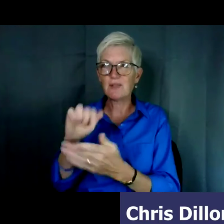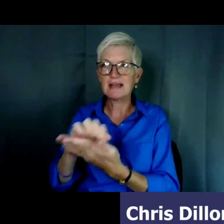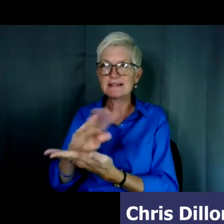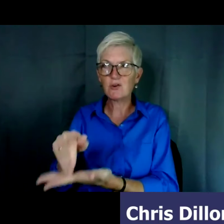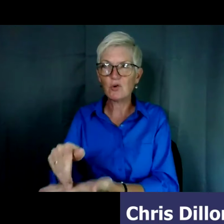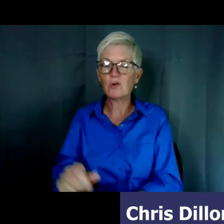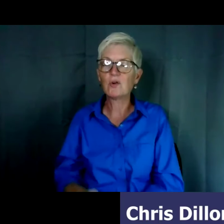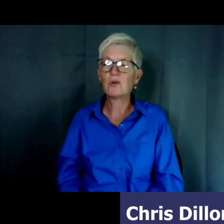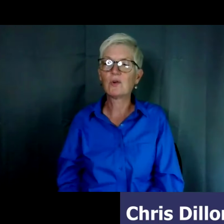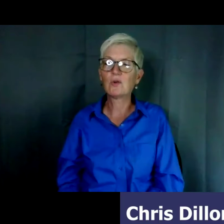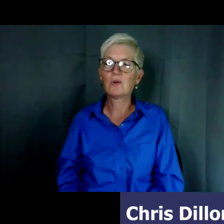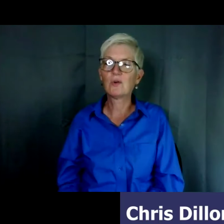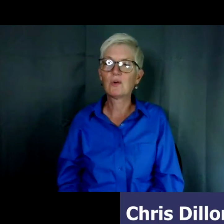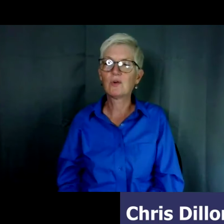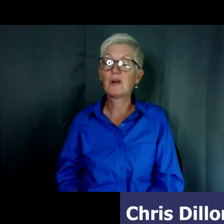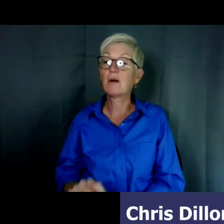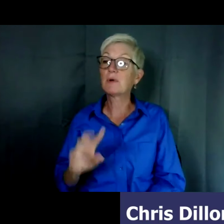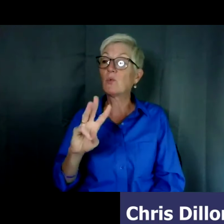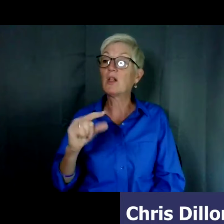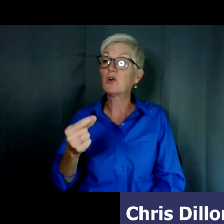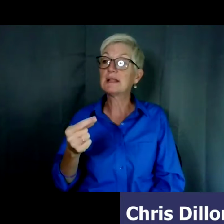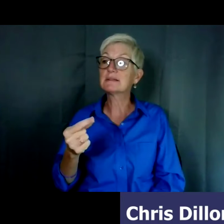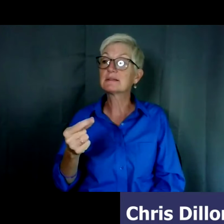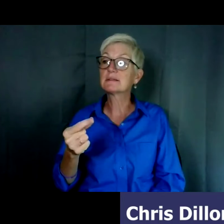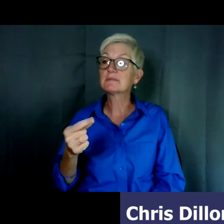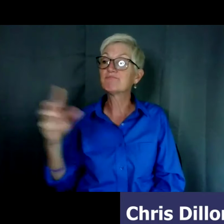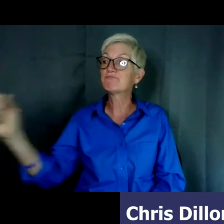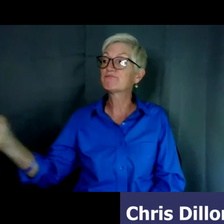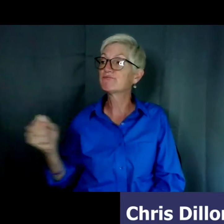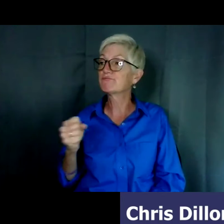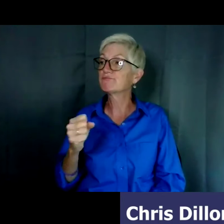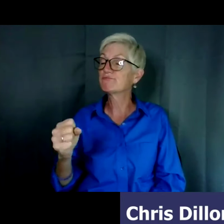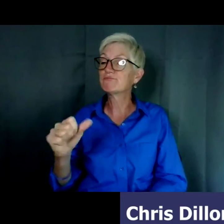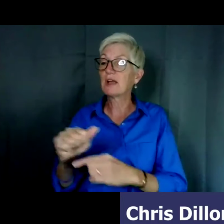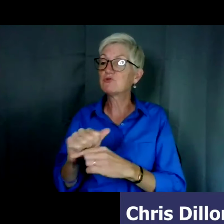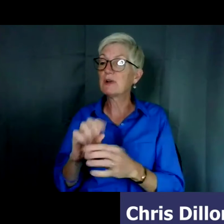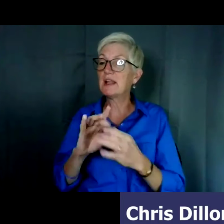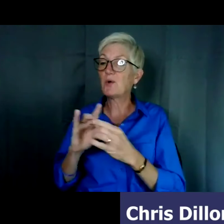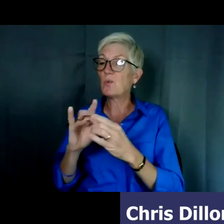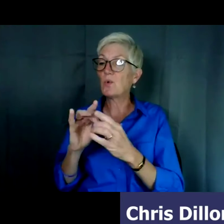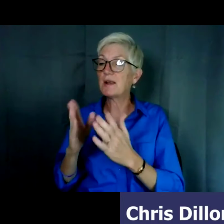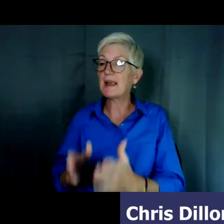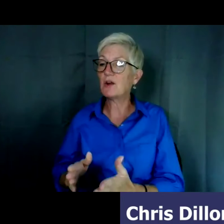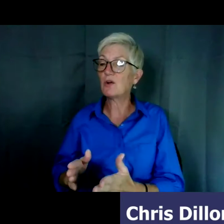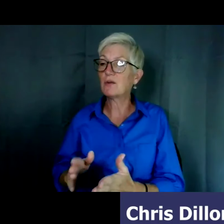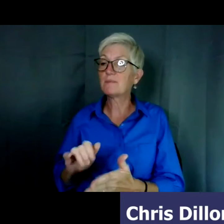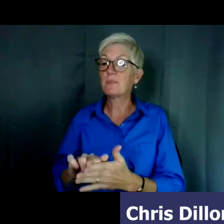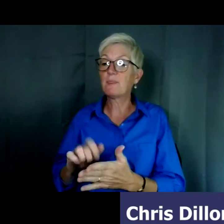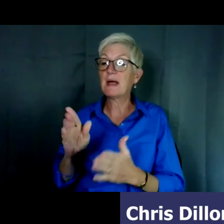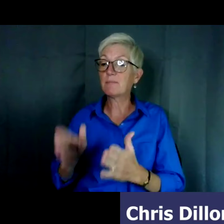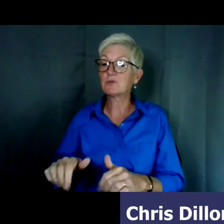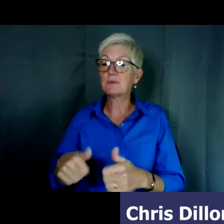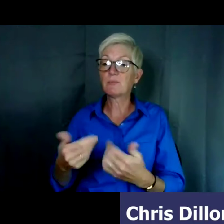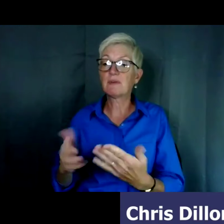center, Walgreens brought in a training coordinator. So the training coordinator does the training of